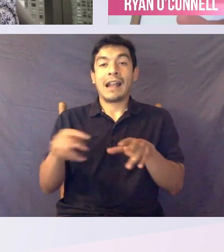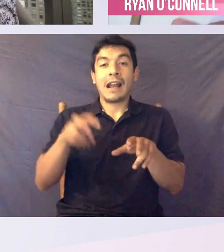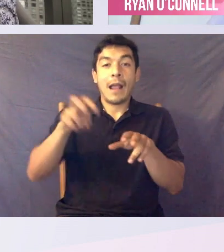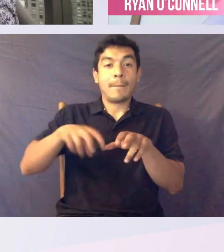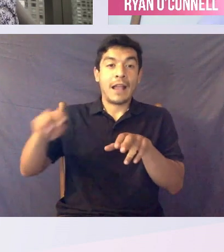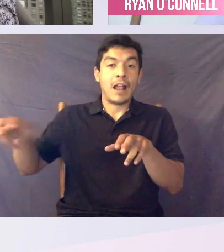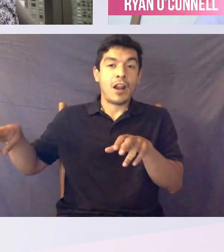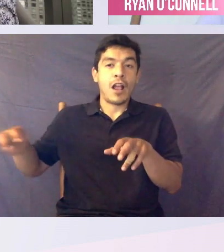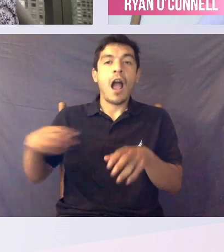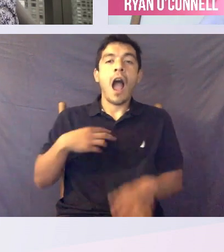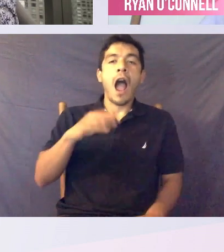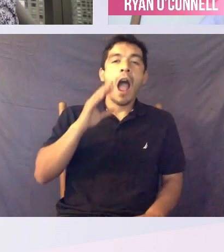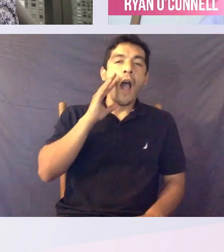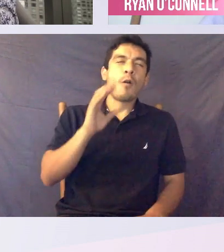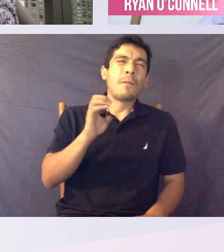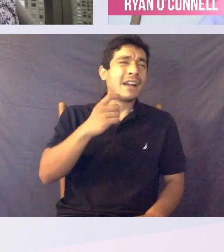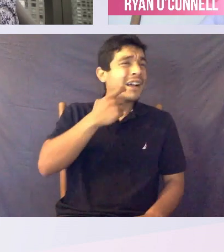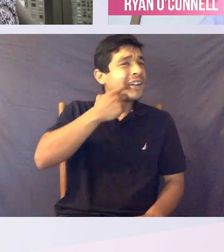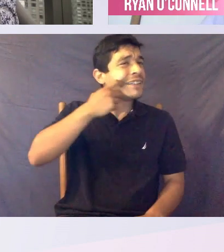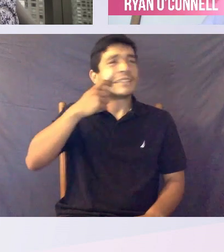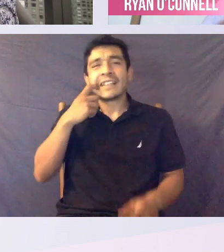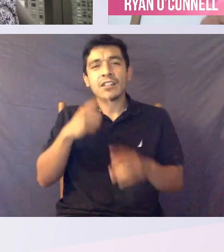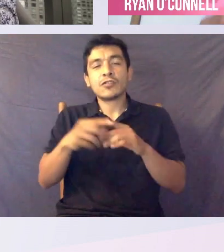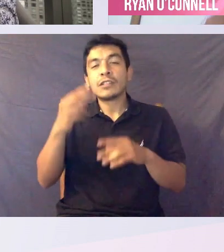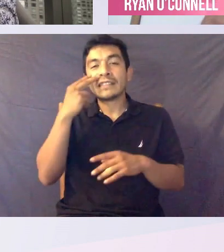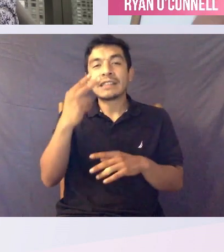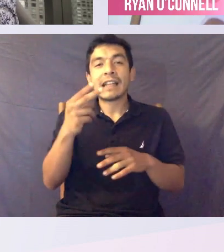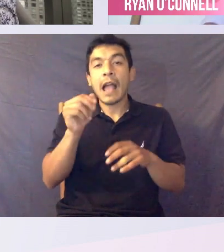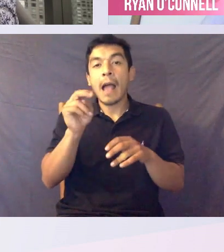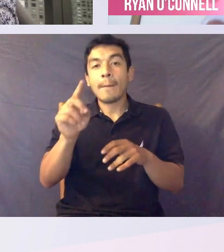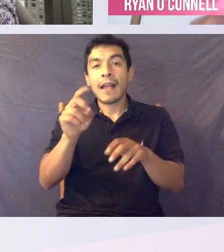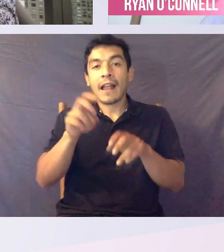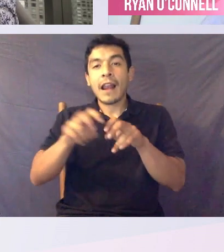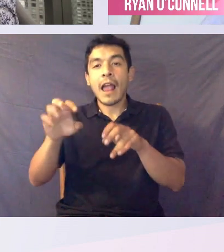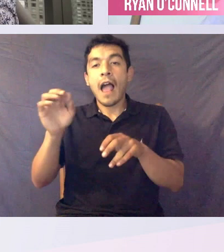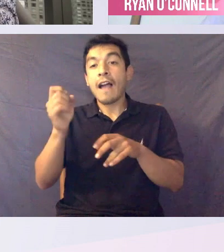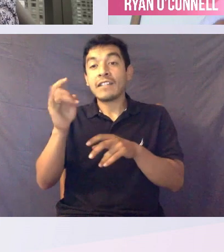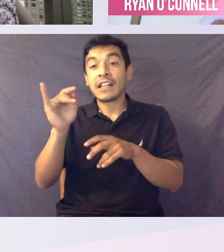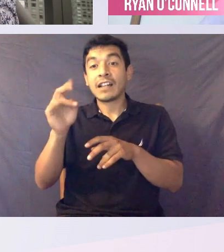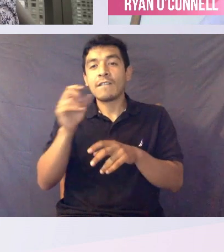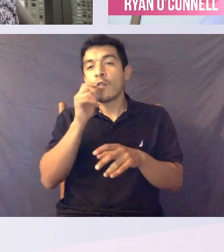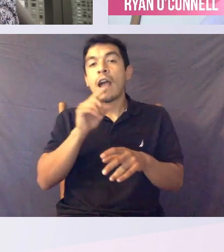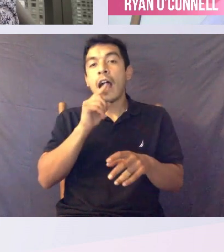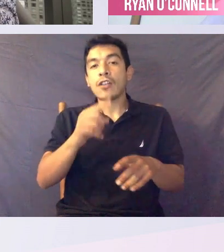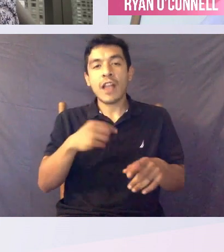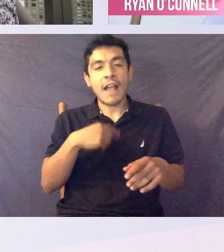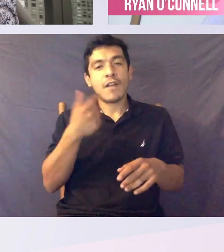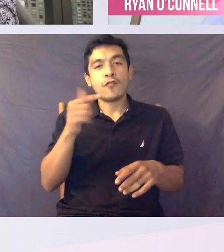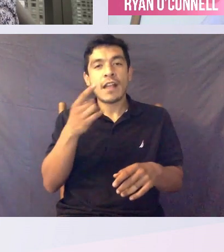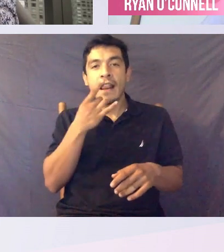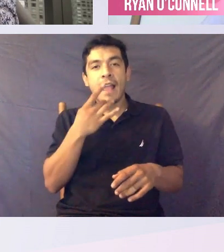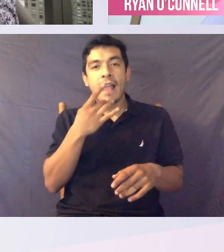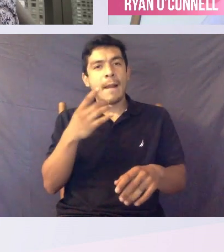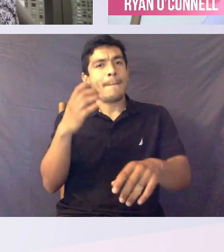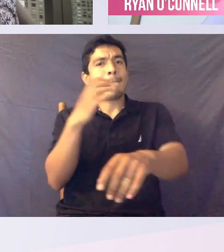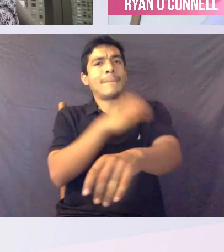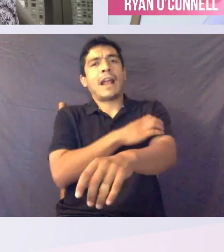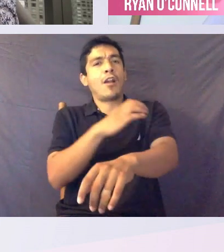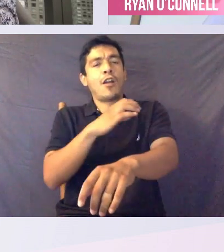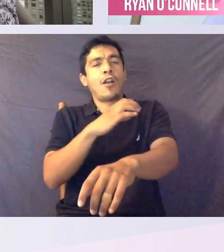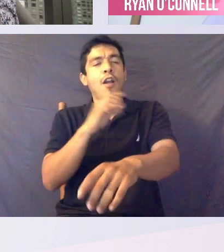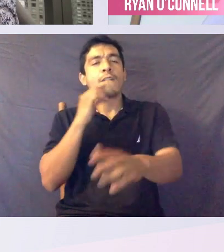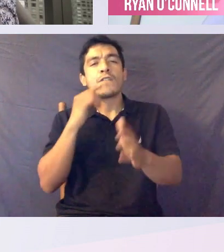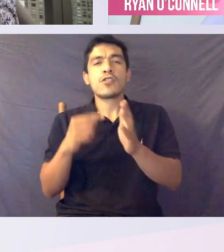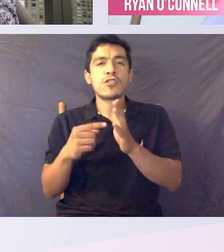would be addicted to see a panel of like executives that actually have green light power for shows and hold their feet to the fire and talk